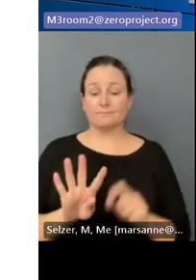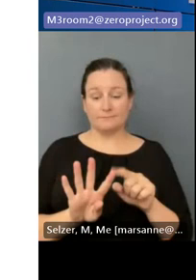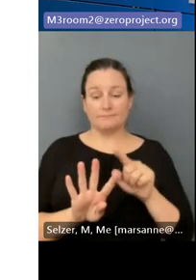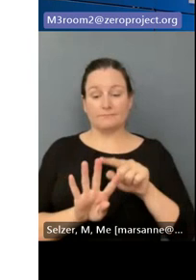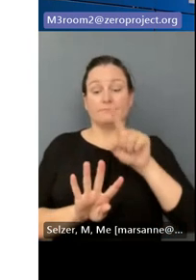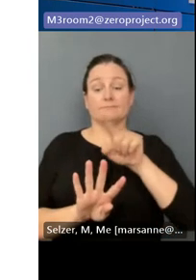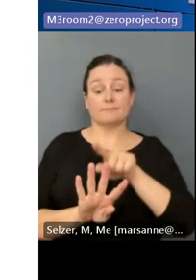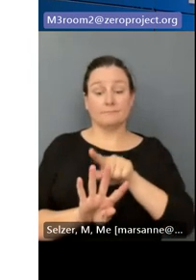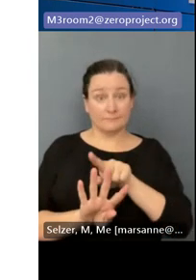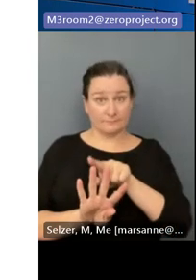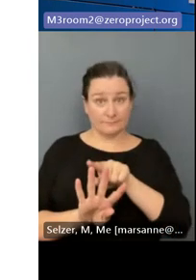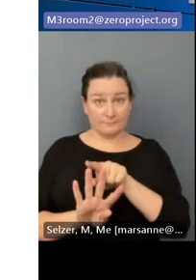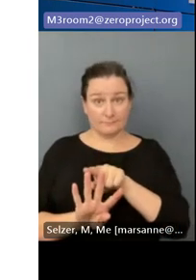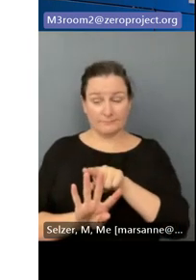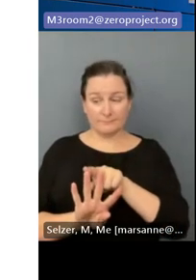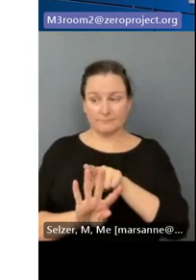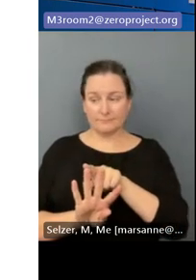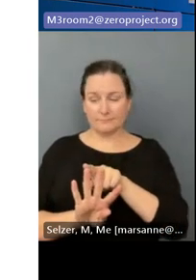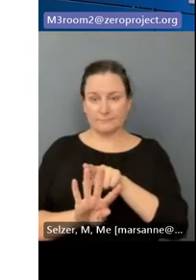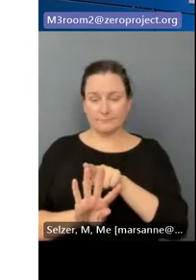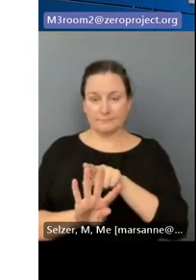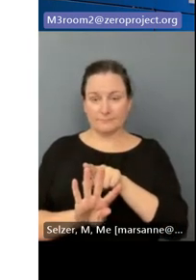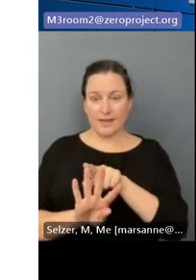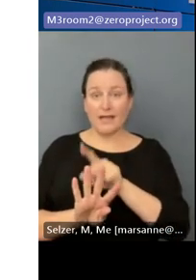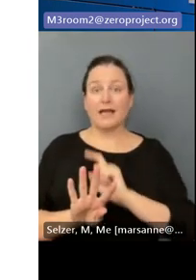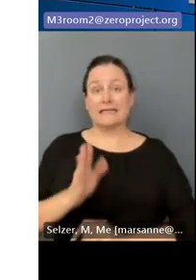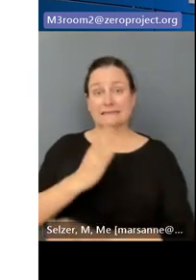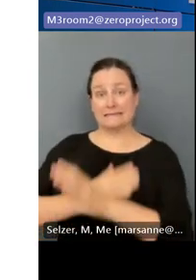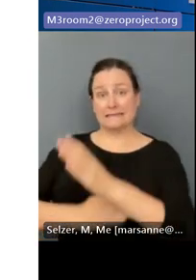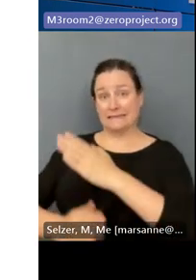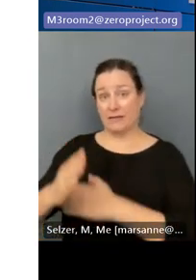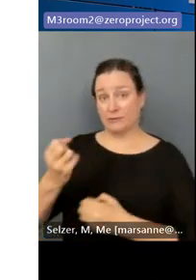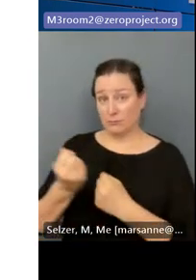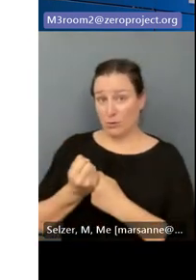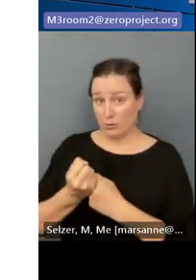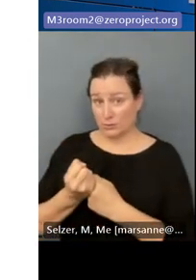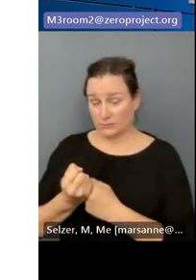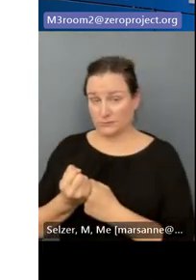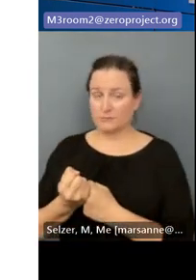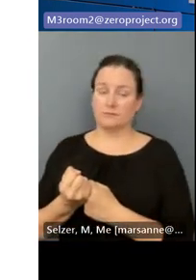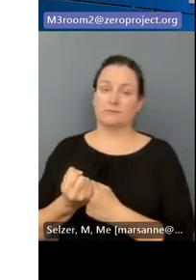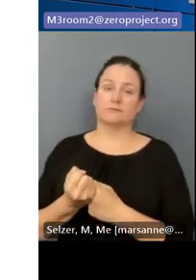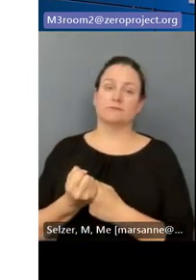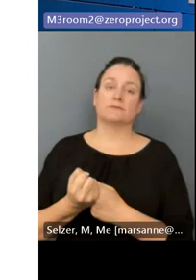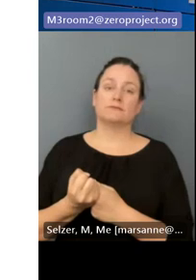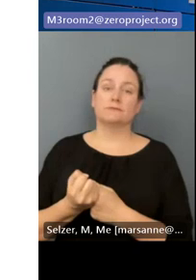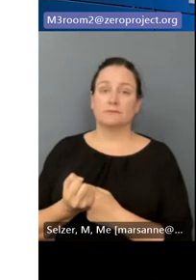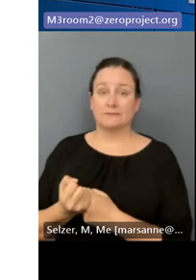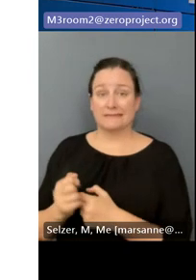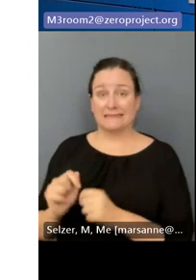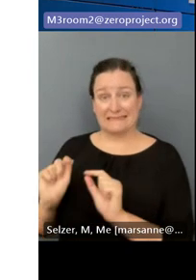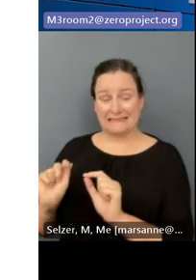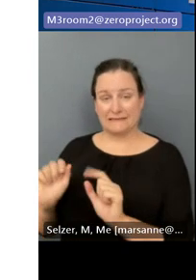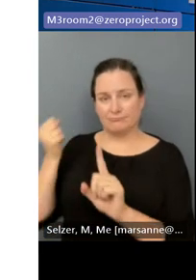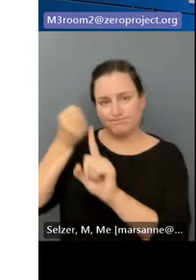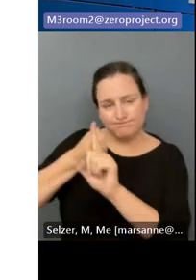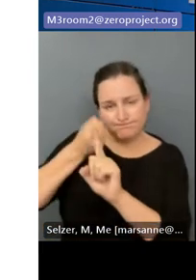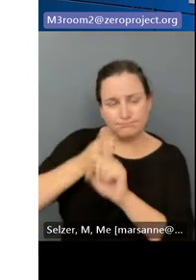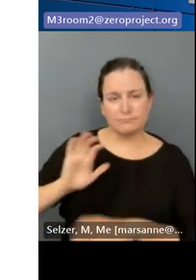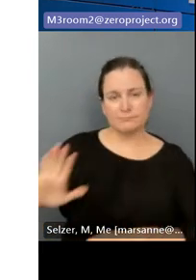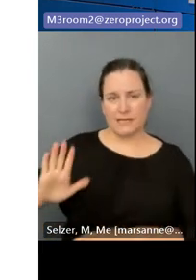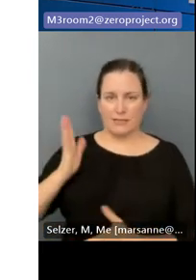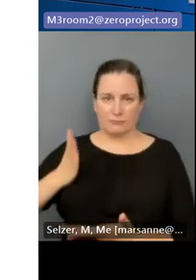we do the support for the people with disability for to specific advocacy and the rights.